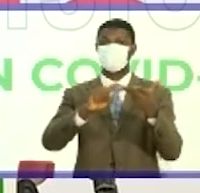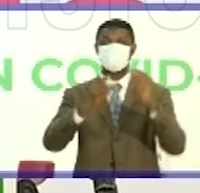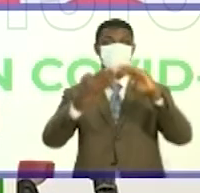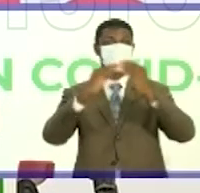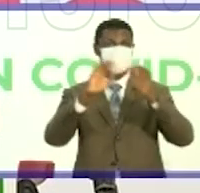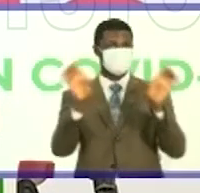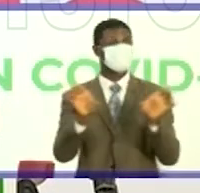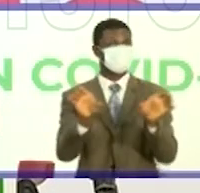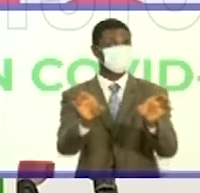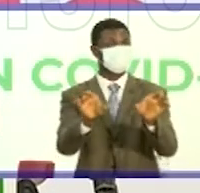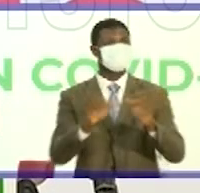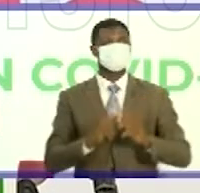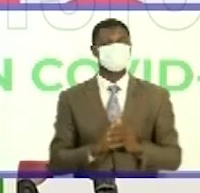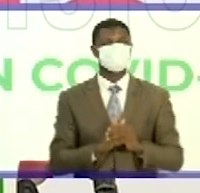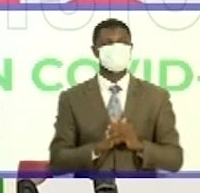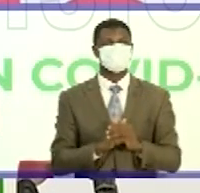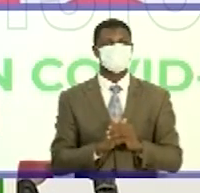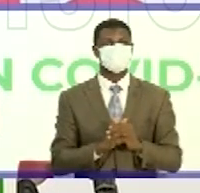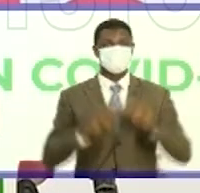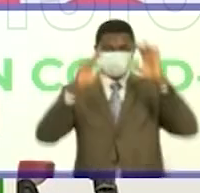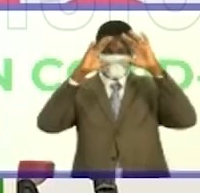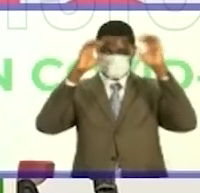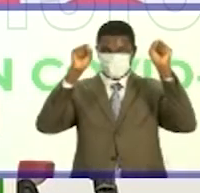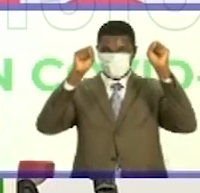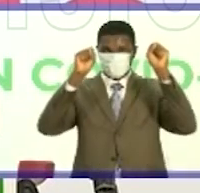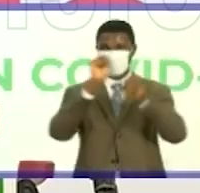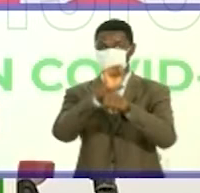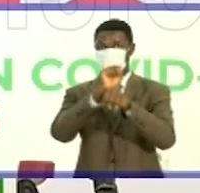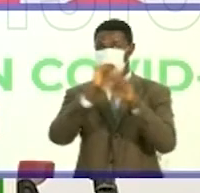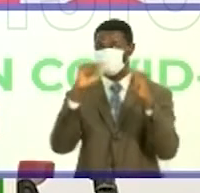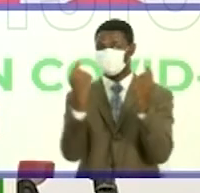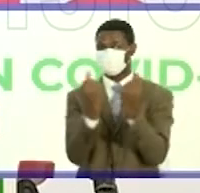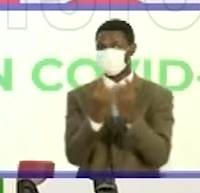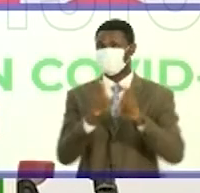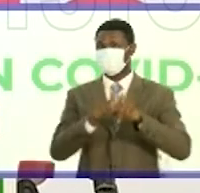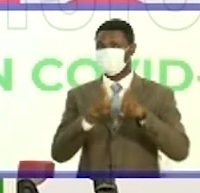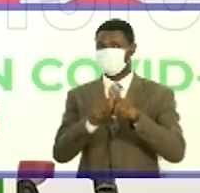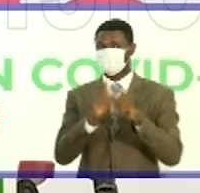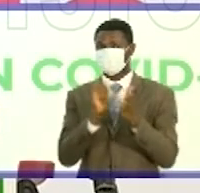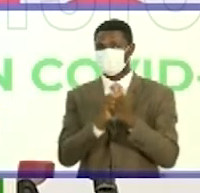activities. The Presidential Task Force, within the same period of reporting,